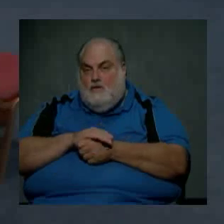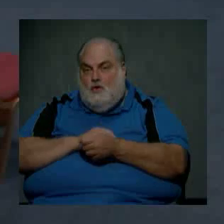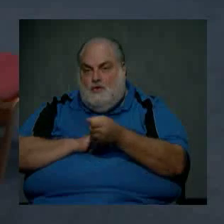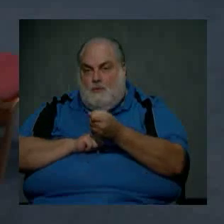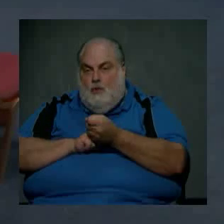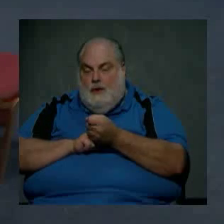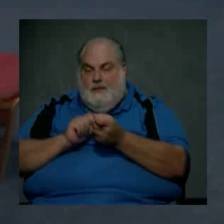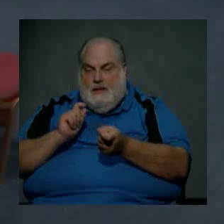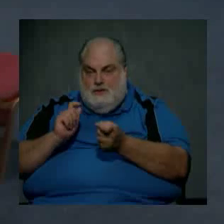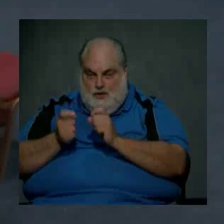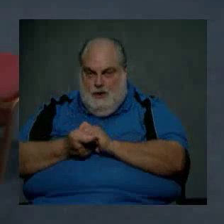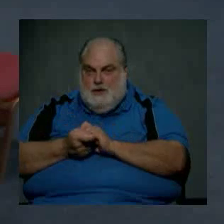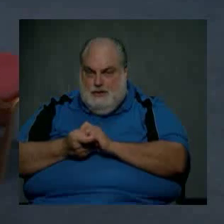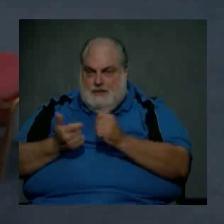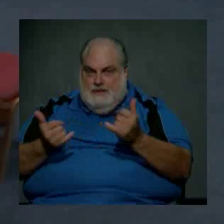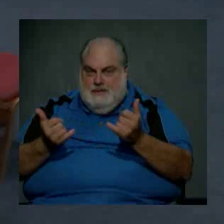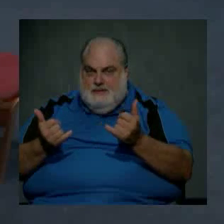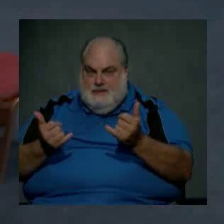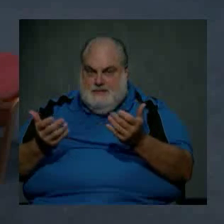changes.